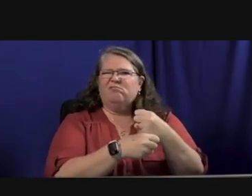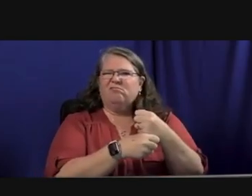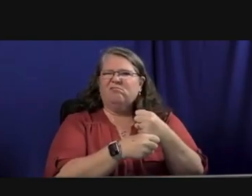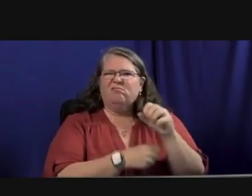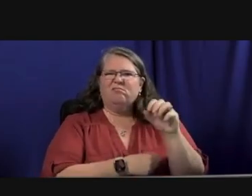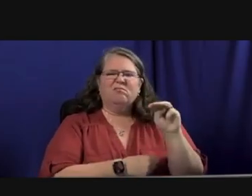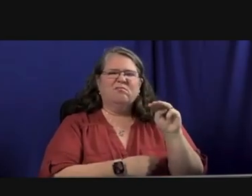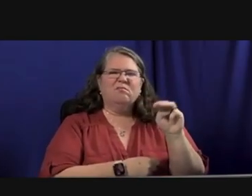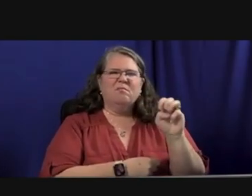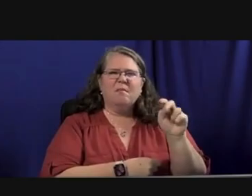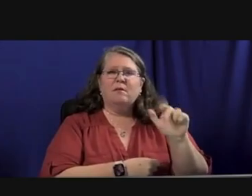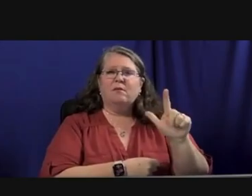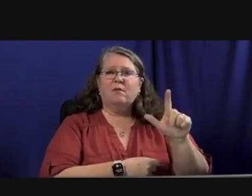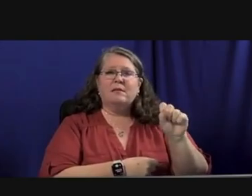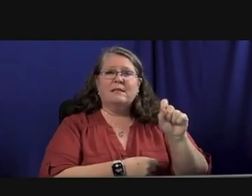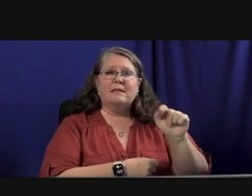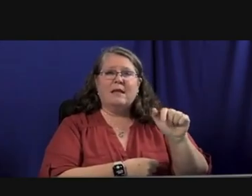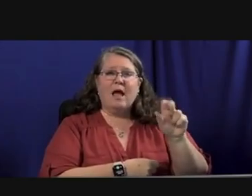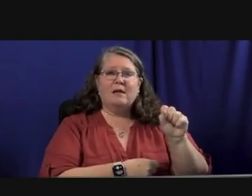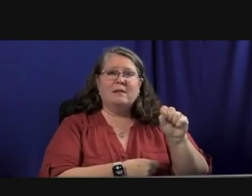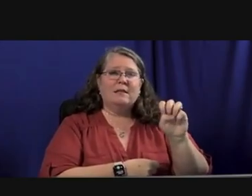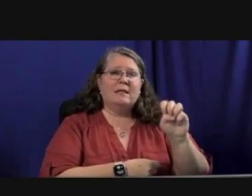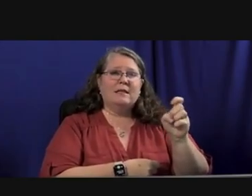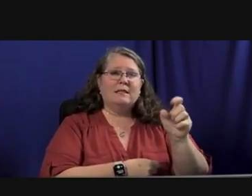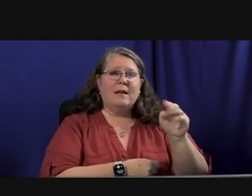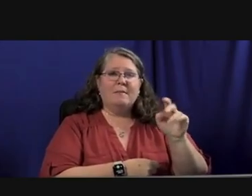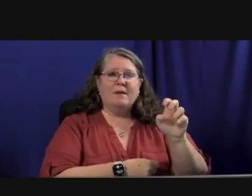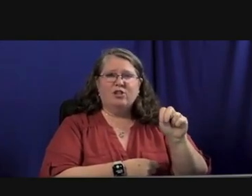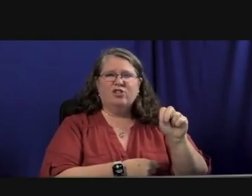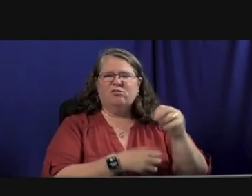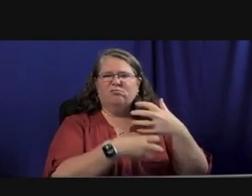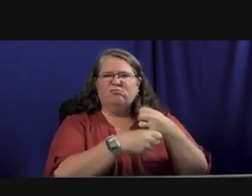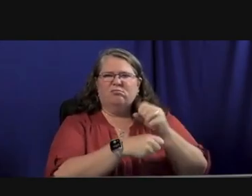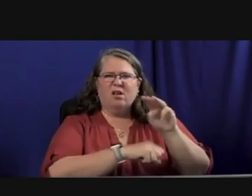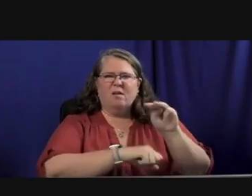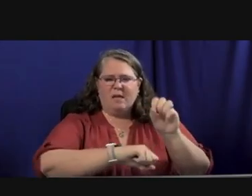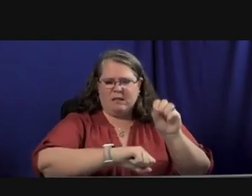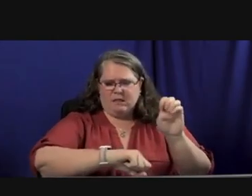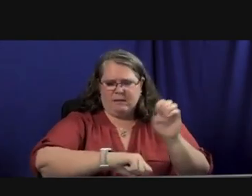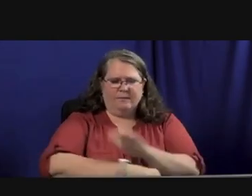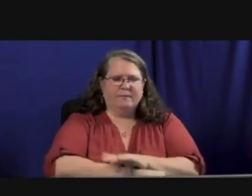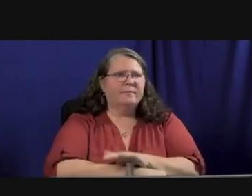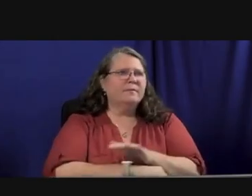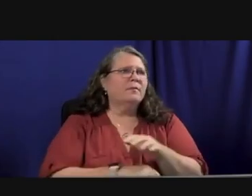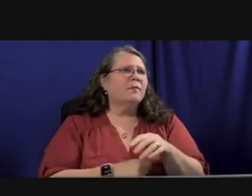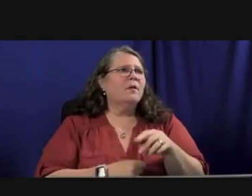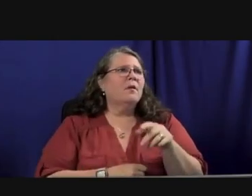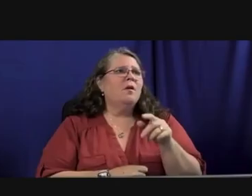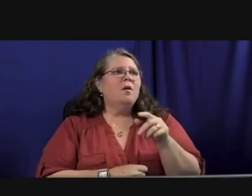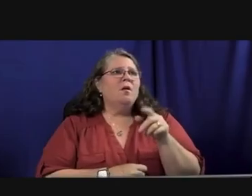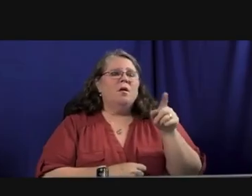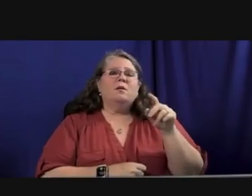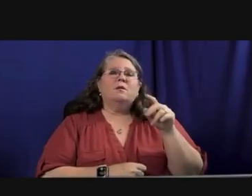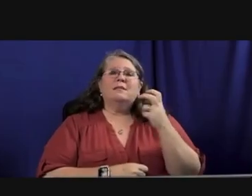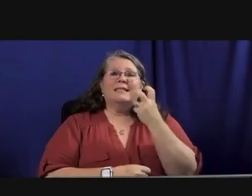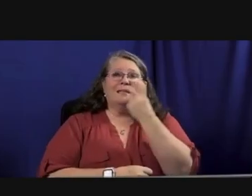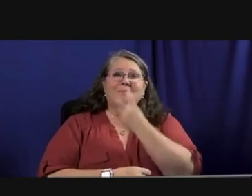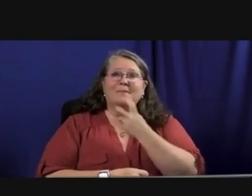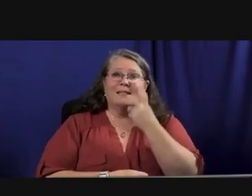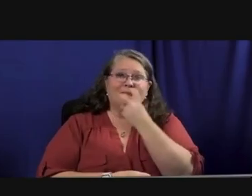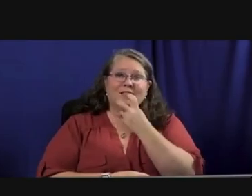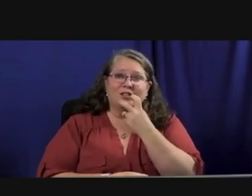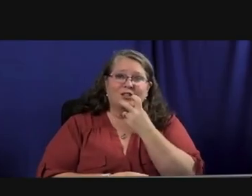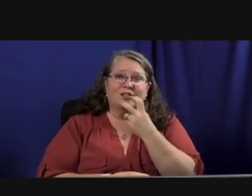one portion of mental status examination, I'm just going to create an acronym for it, MSE,